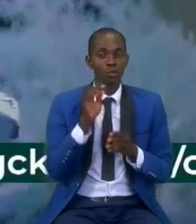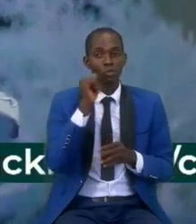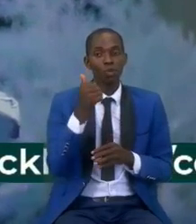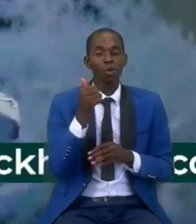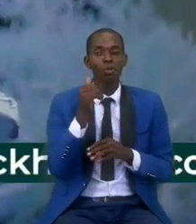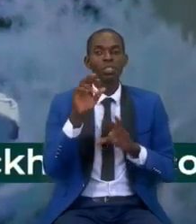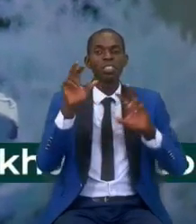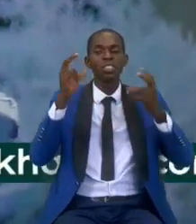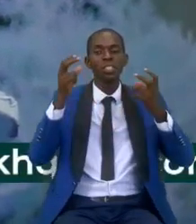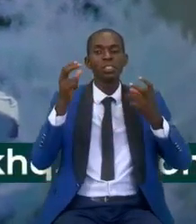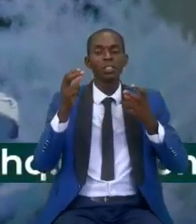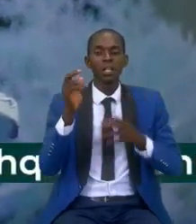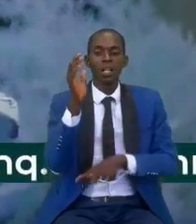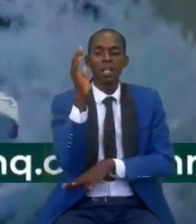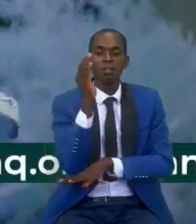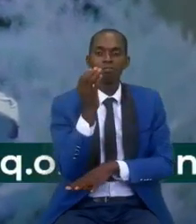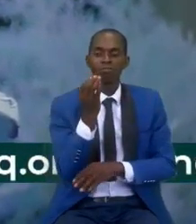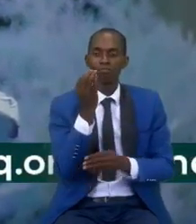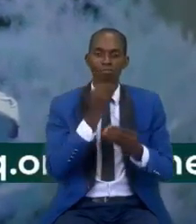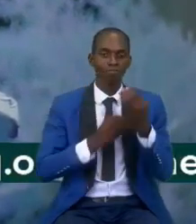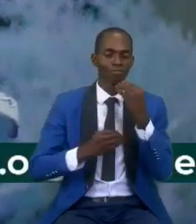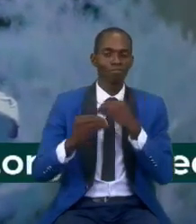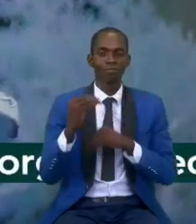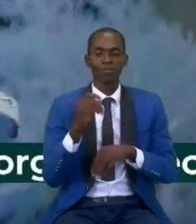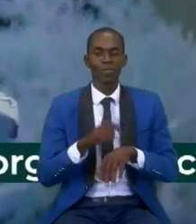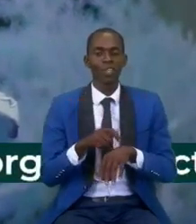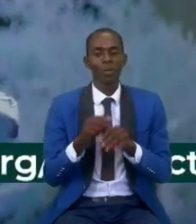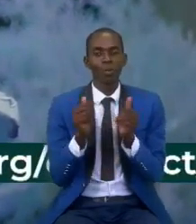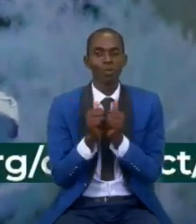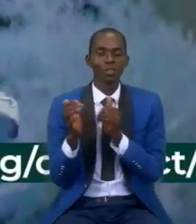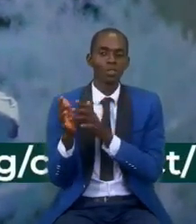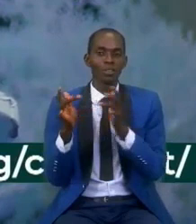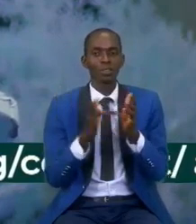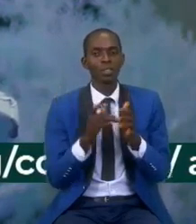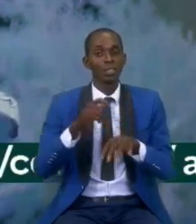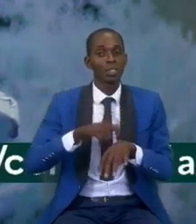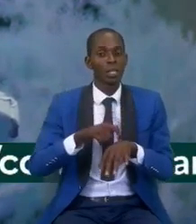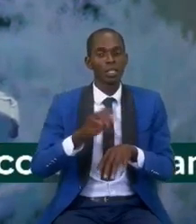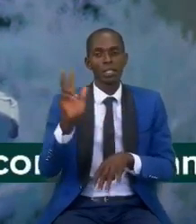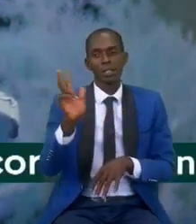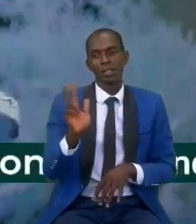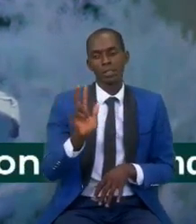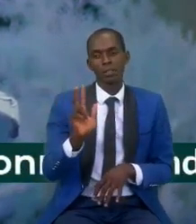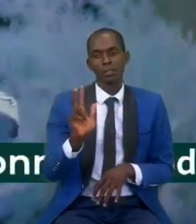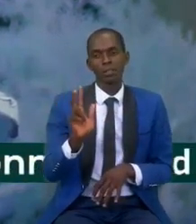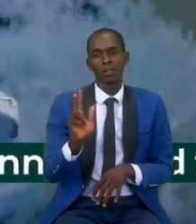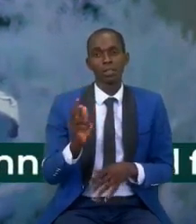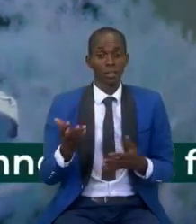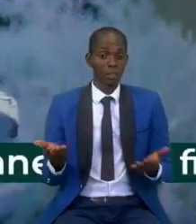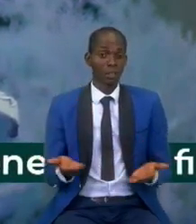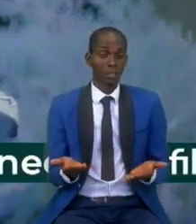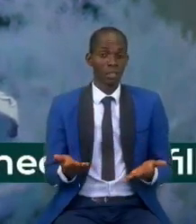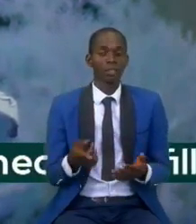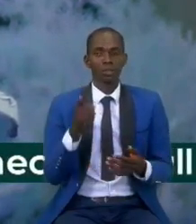p.m. in this very place here. You'll be directed. As you come tomorrow, 3